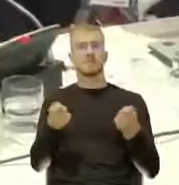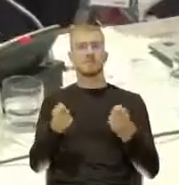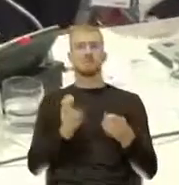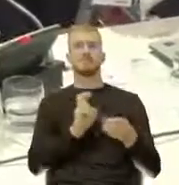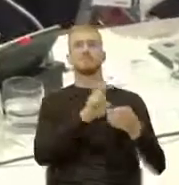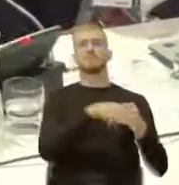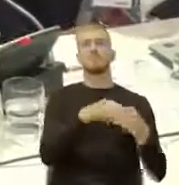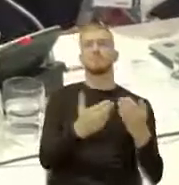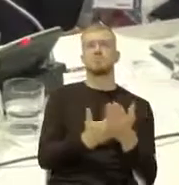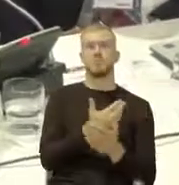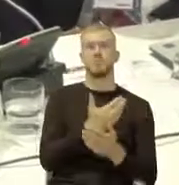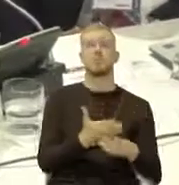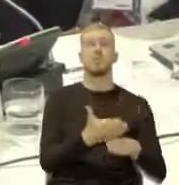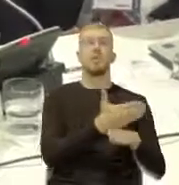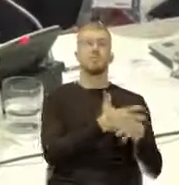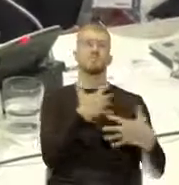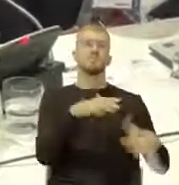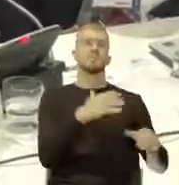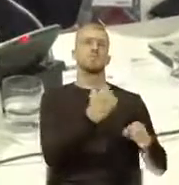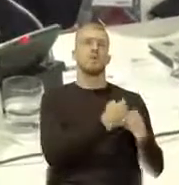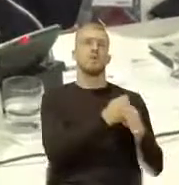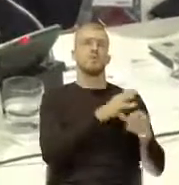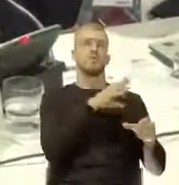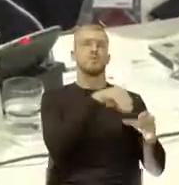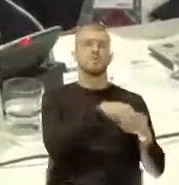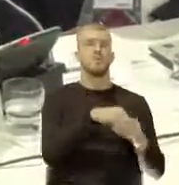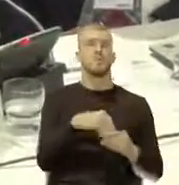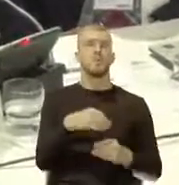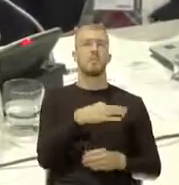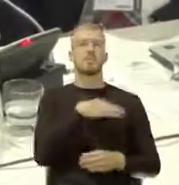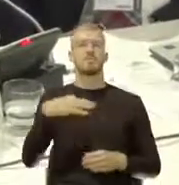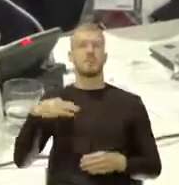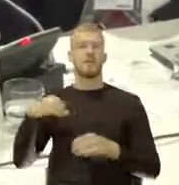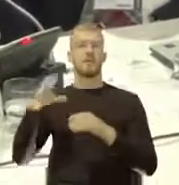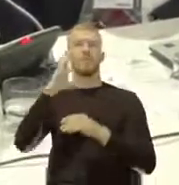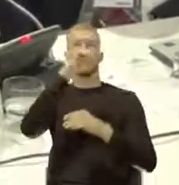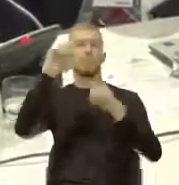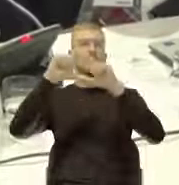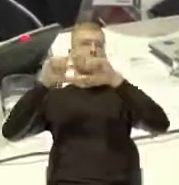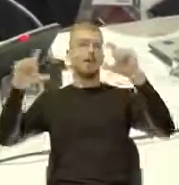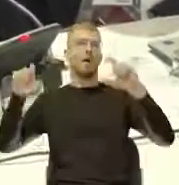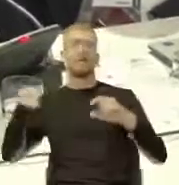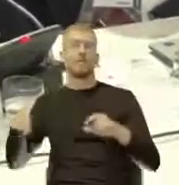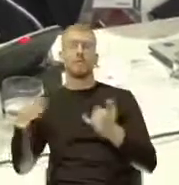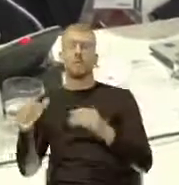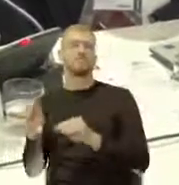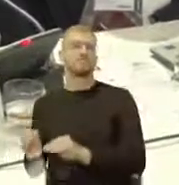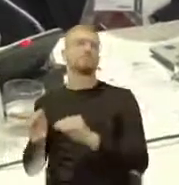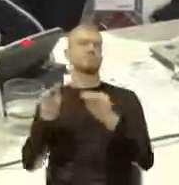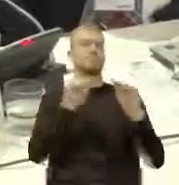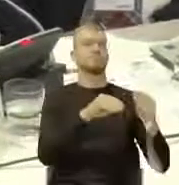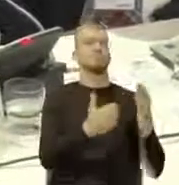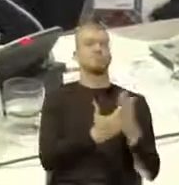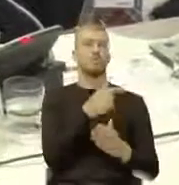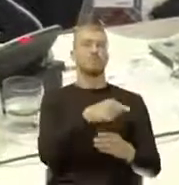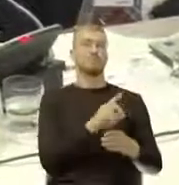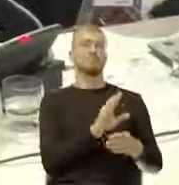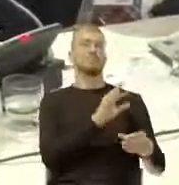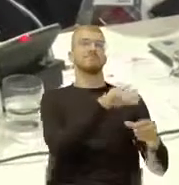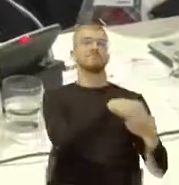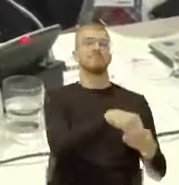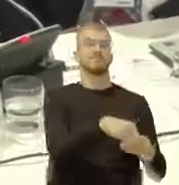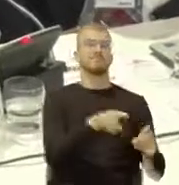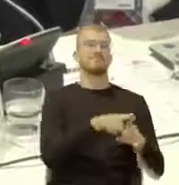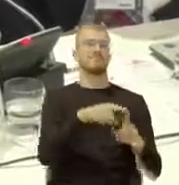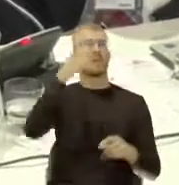with some new ideas to think big and to cooperate with